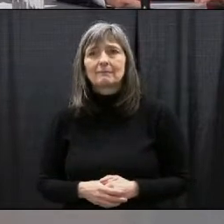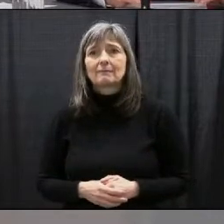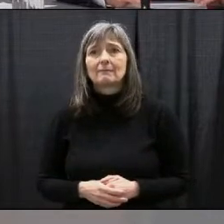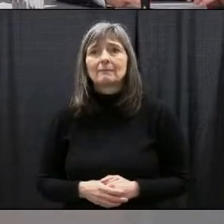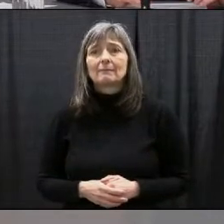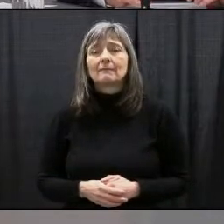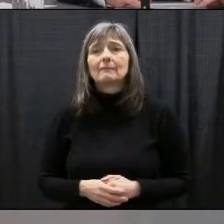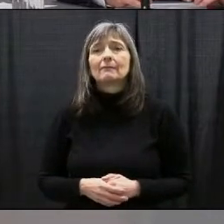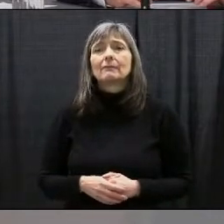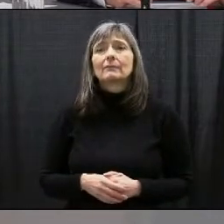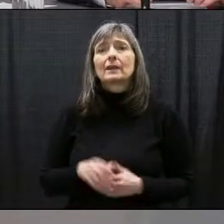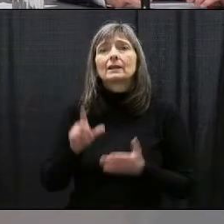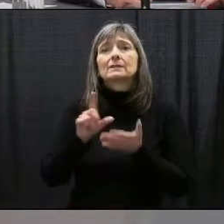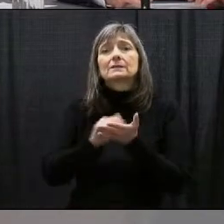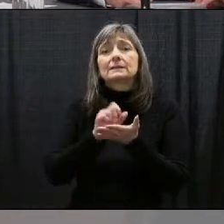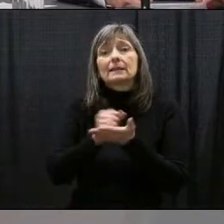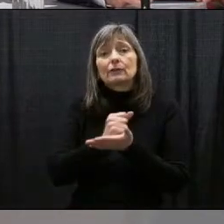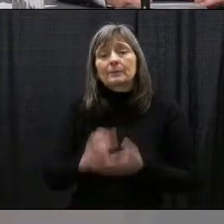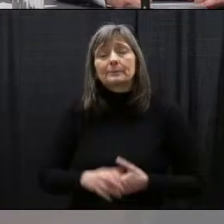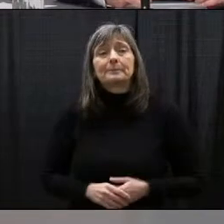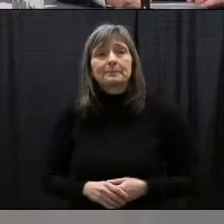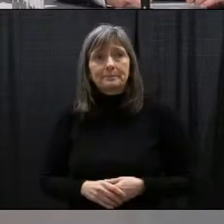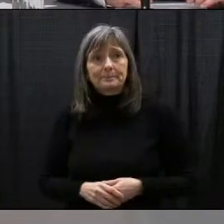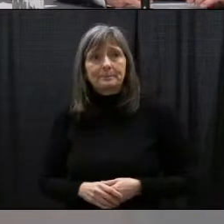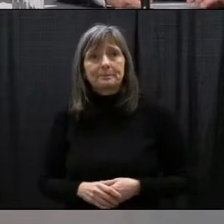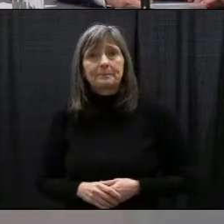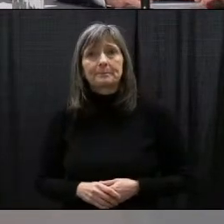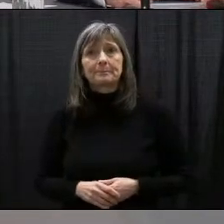Andrew Waterman with The Telegram. Do you have a final question?